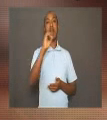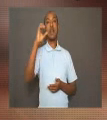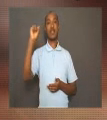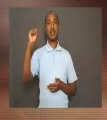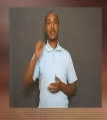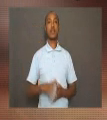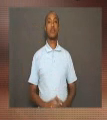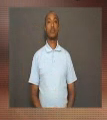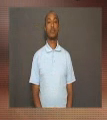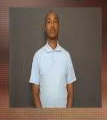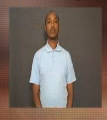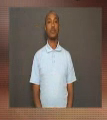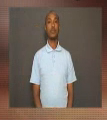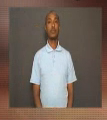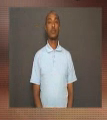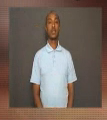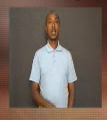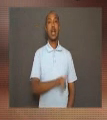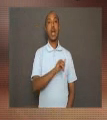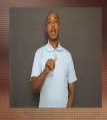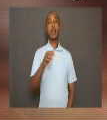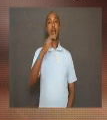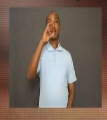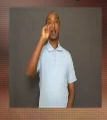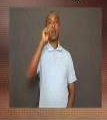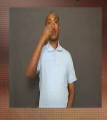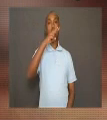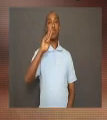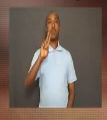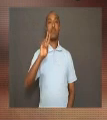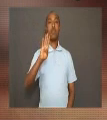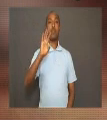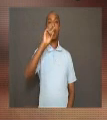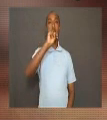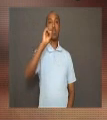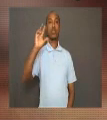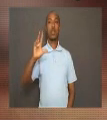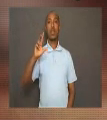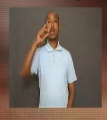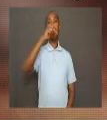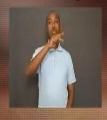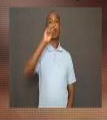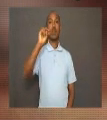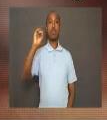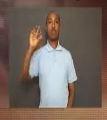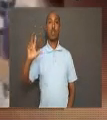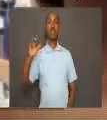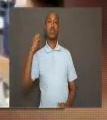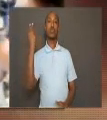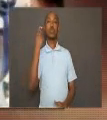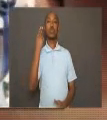sulfur. Like ammonium nitrate, potassium nitrate is used to produce